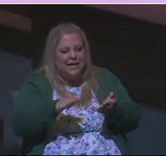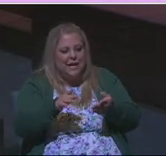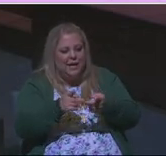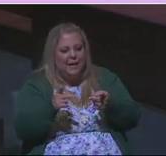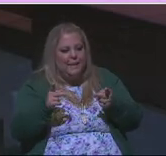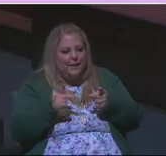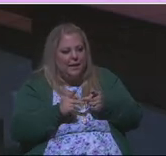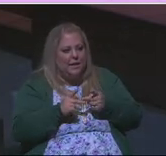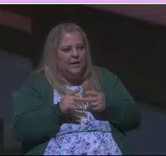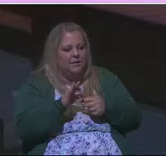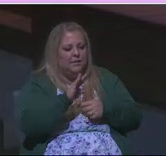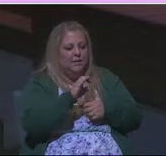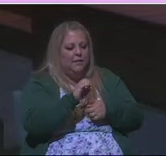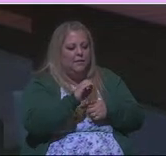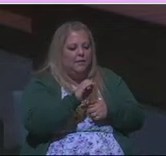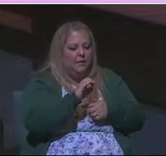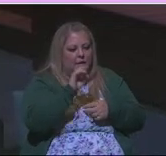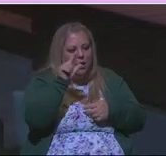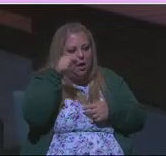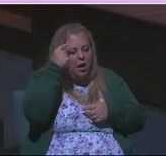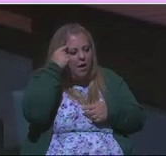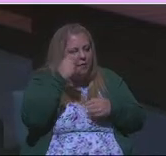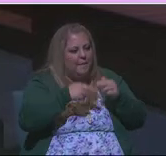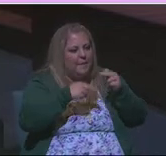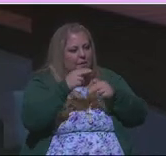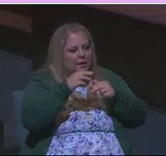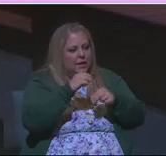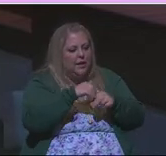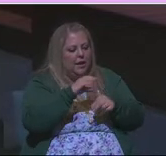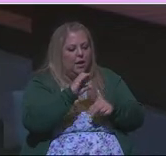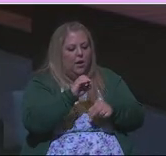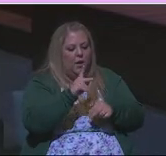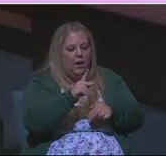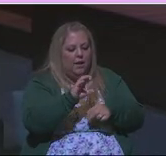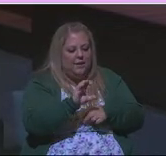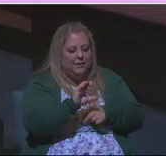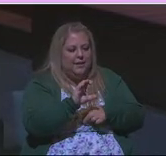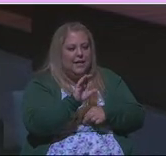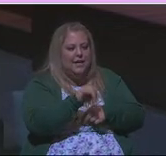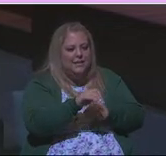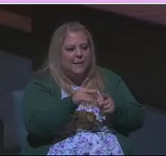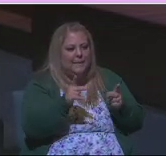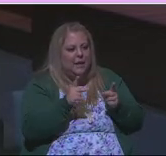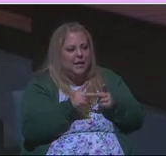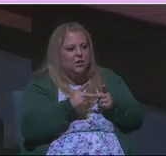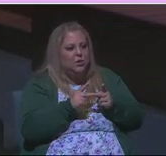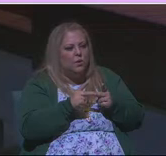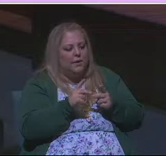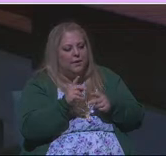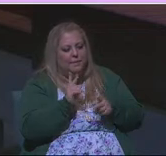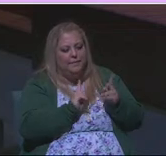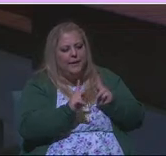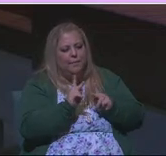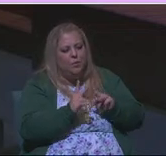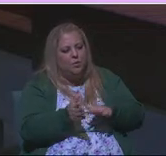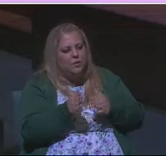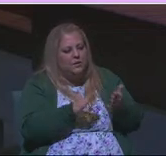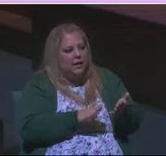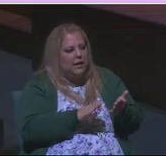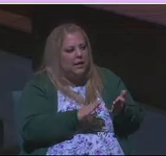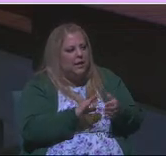federal building in Oklahoma City. It's just a place where, you know, people died. The